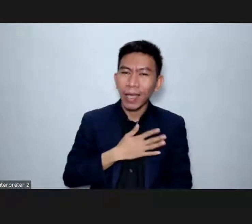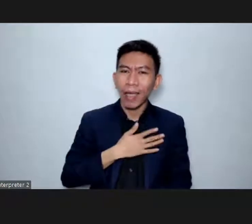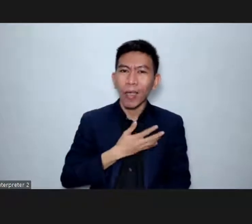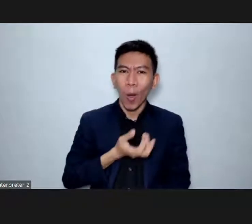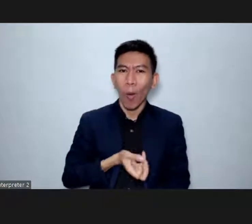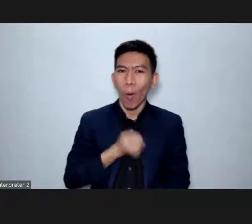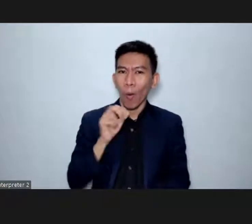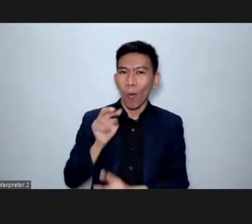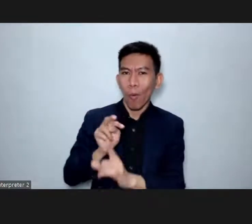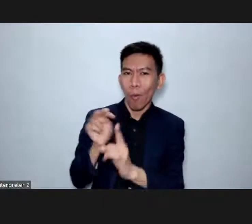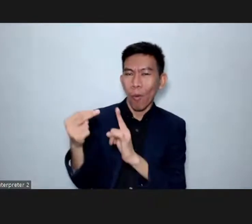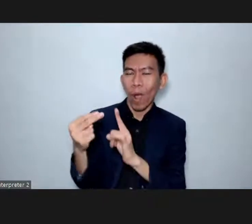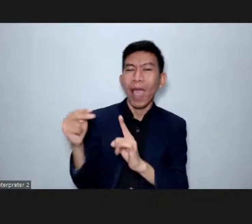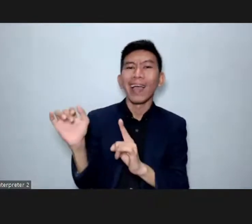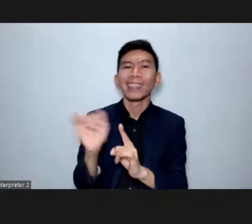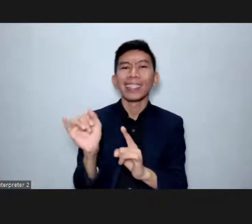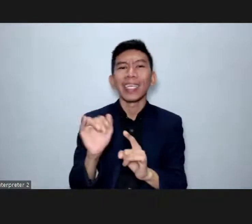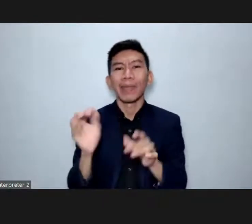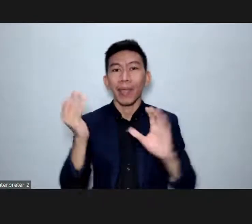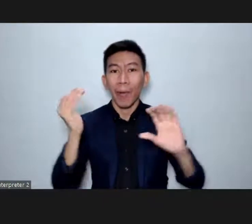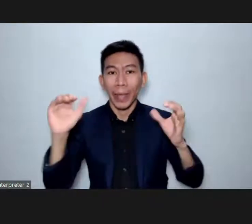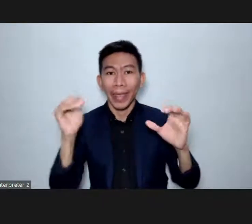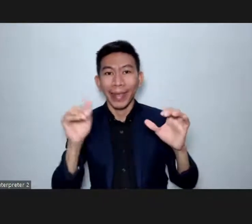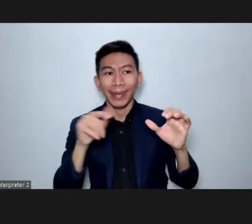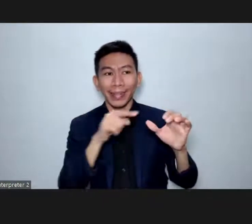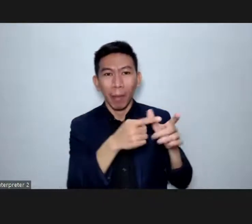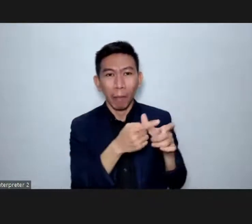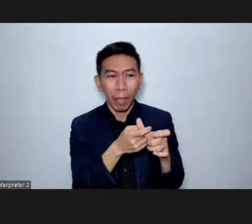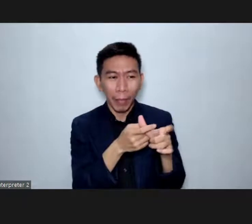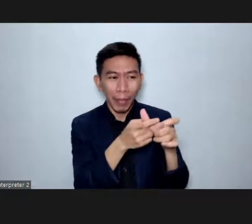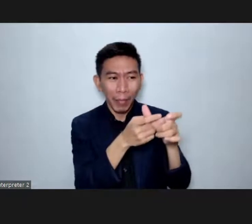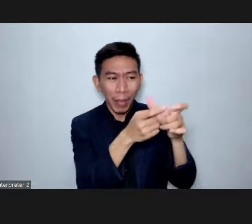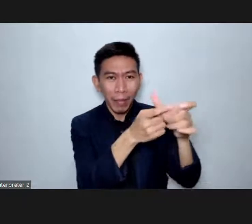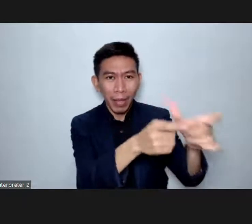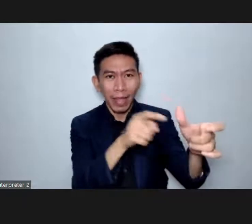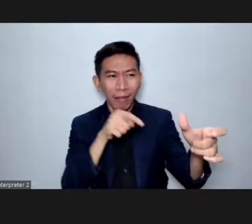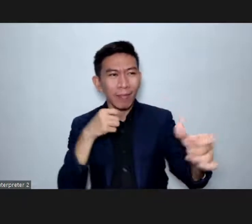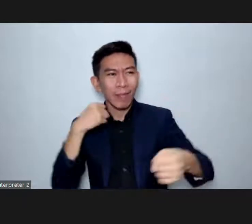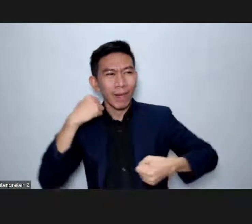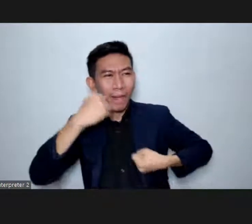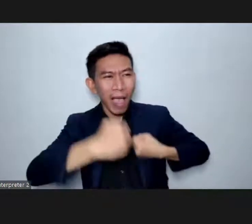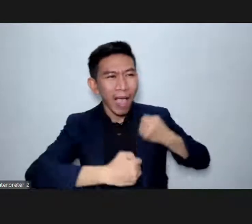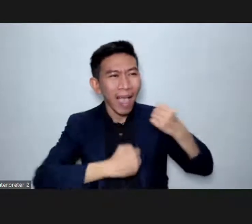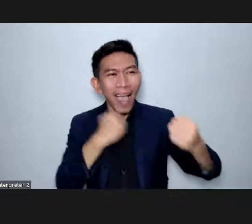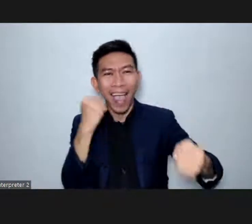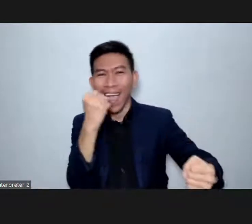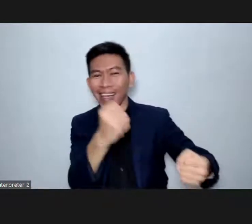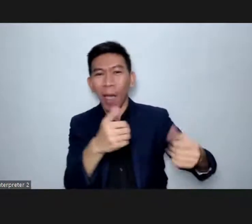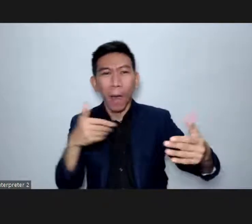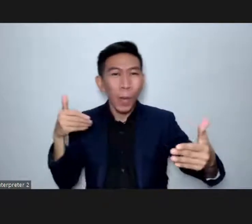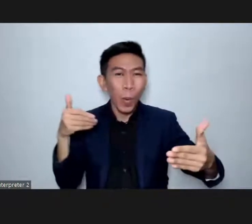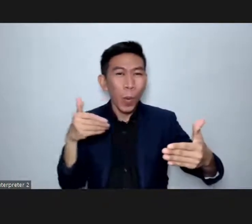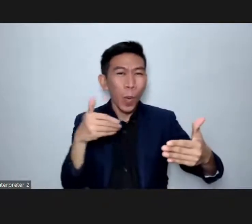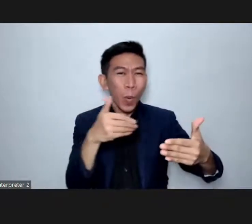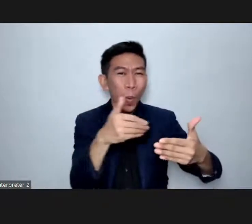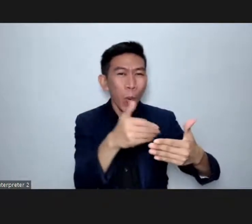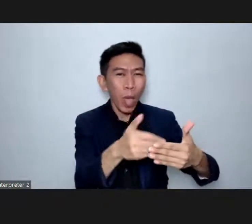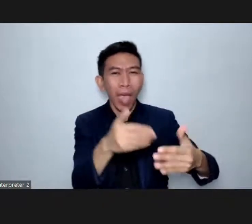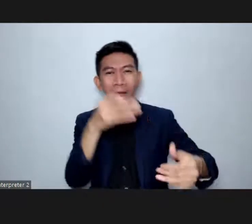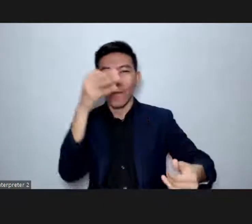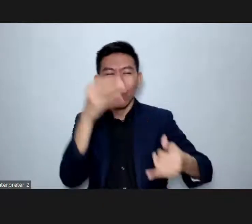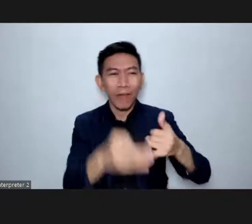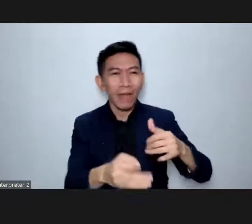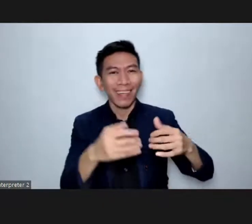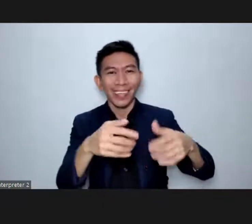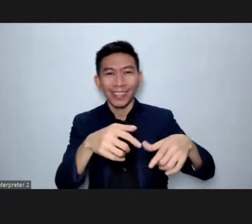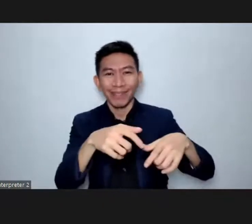It's like getting into a track and field lane, and we see clearly the finish line, which is, of course, the 2030 or